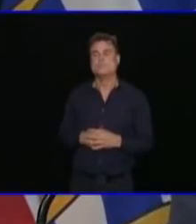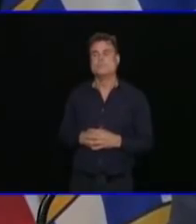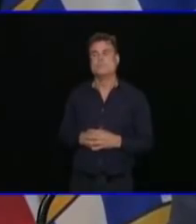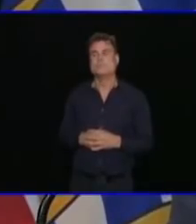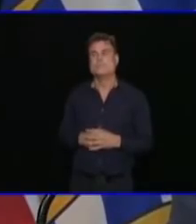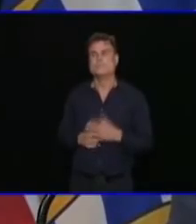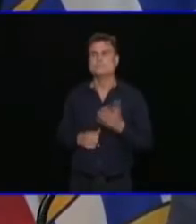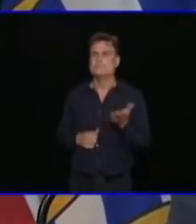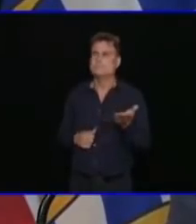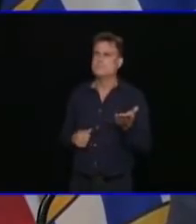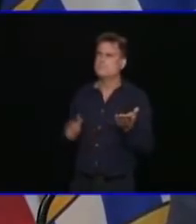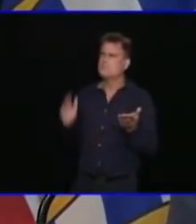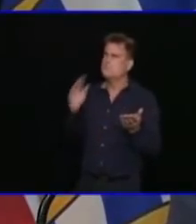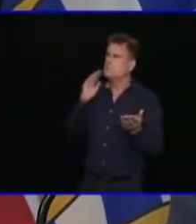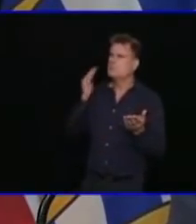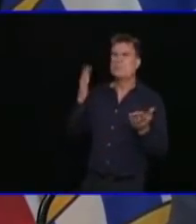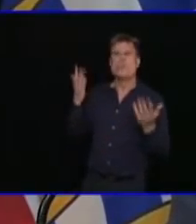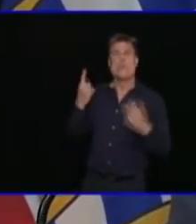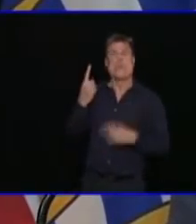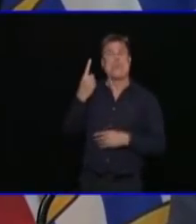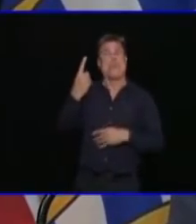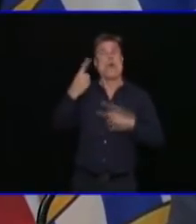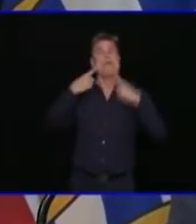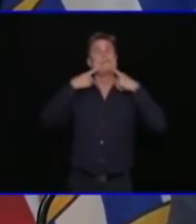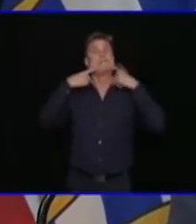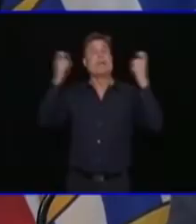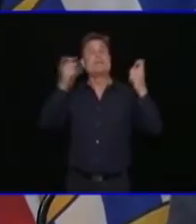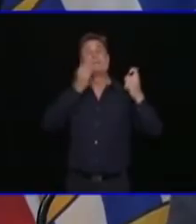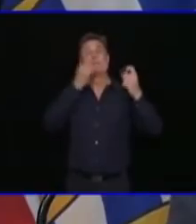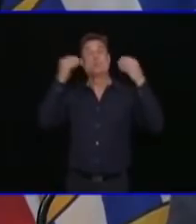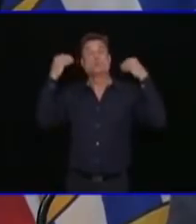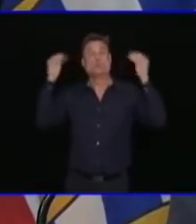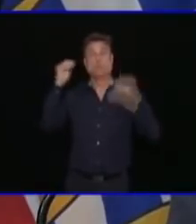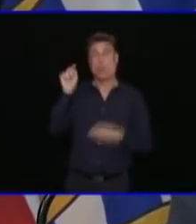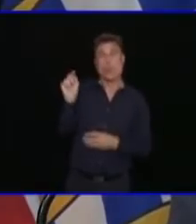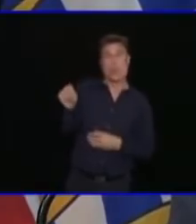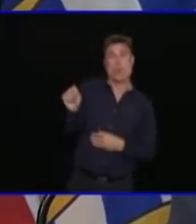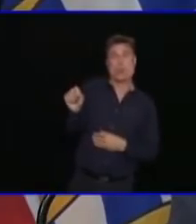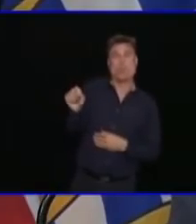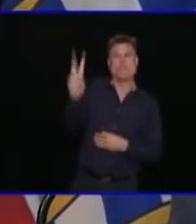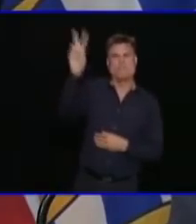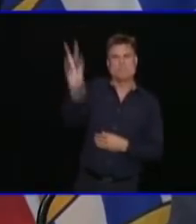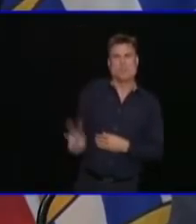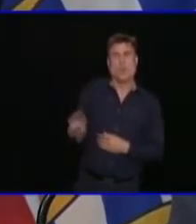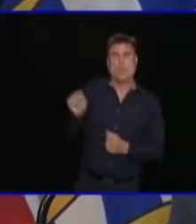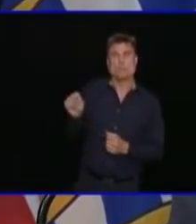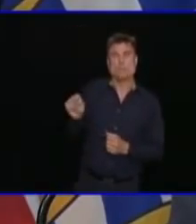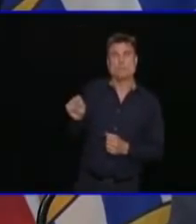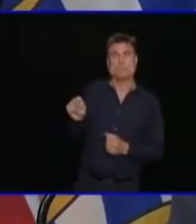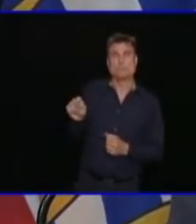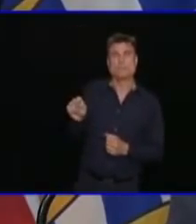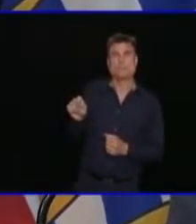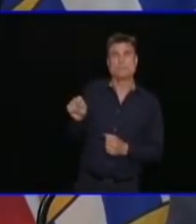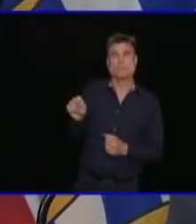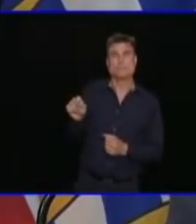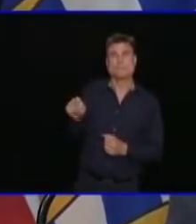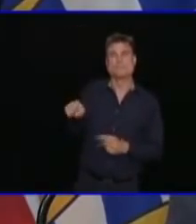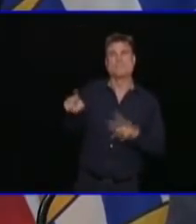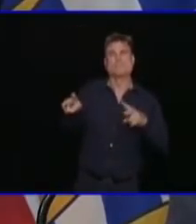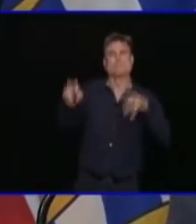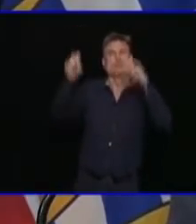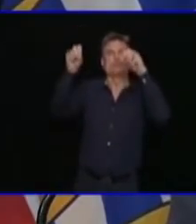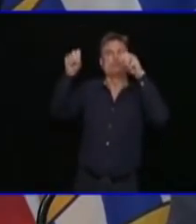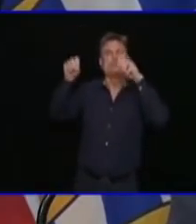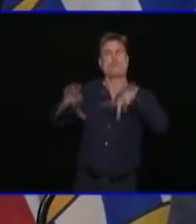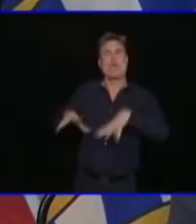measures. I went there because that's where I shop. I think you've been there as well, and it was near chaos. What had been a very organized store